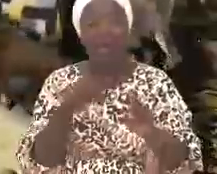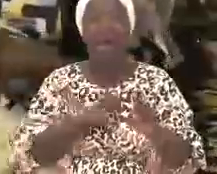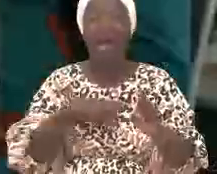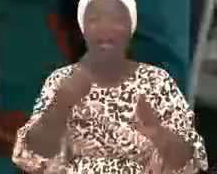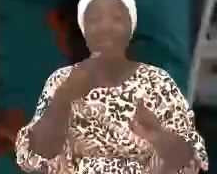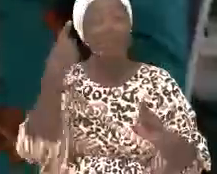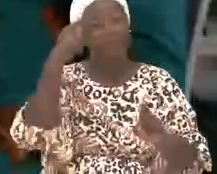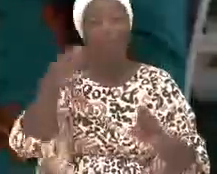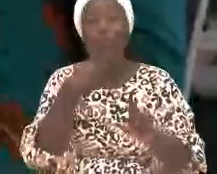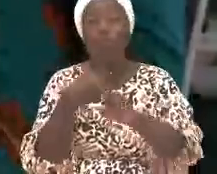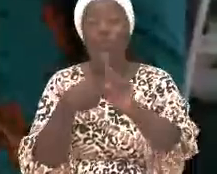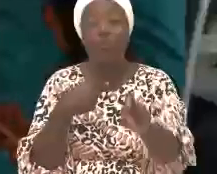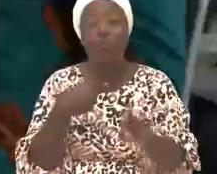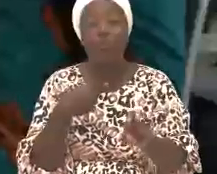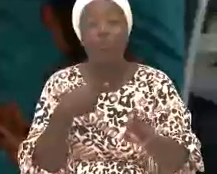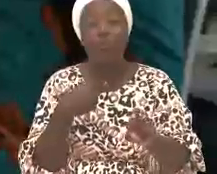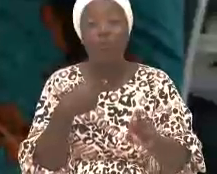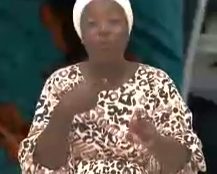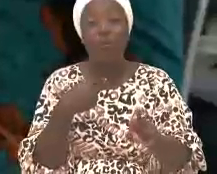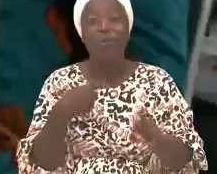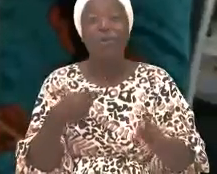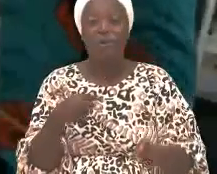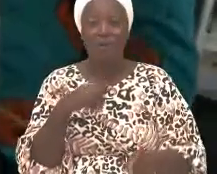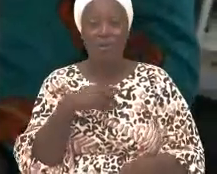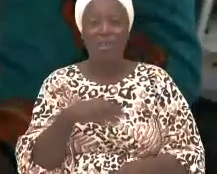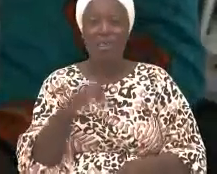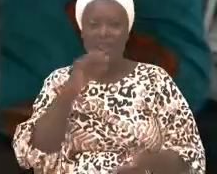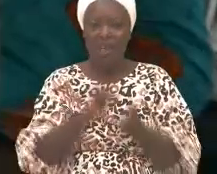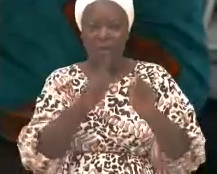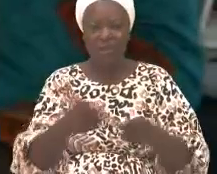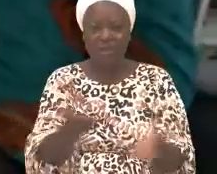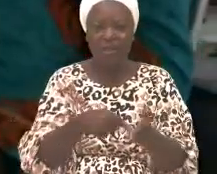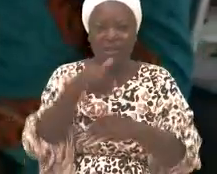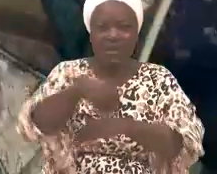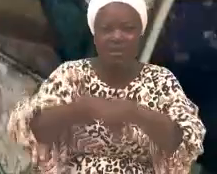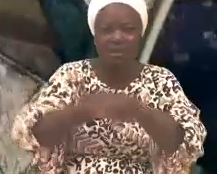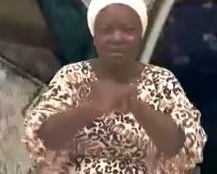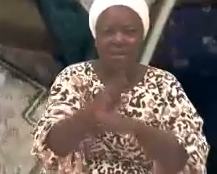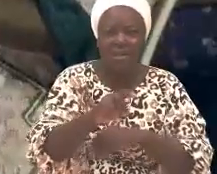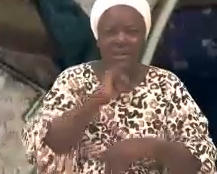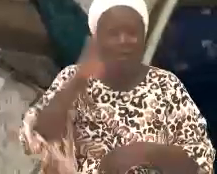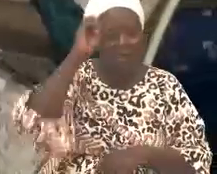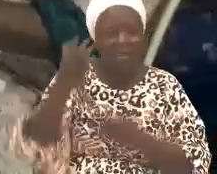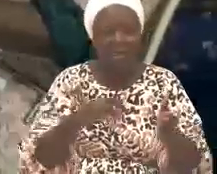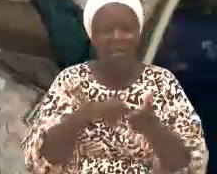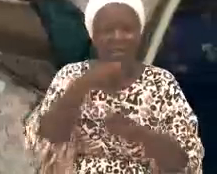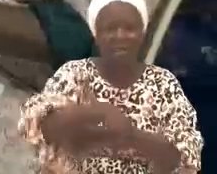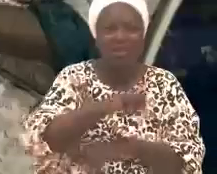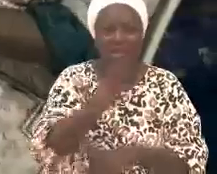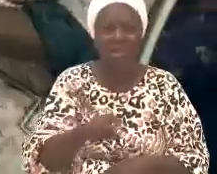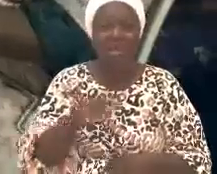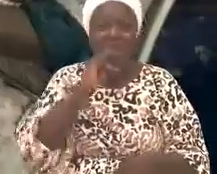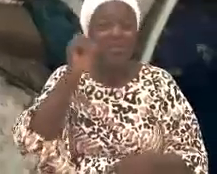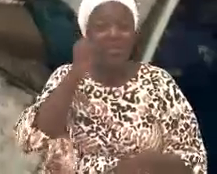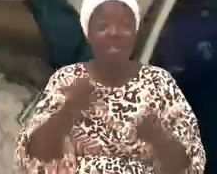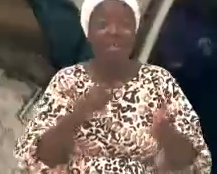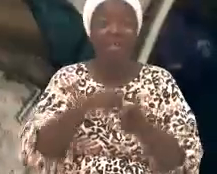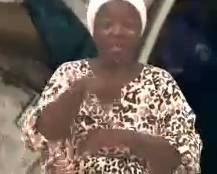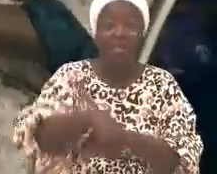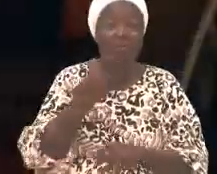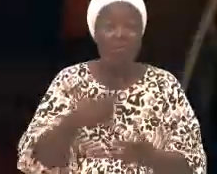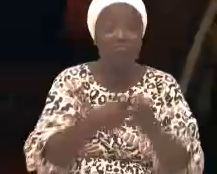who? Is he there tonight? Is she there tonight? Is he running away from